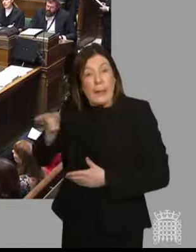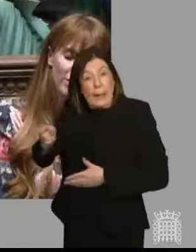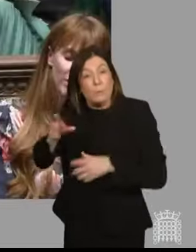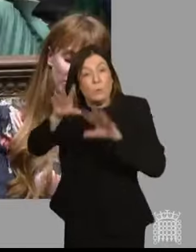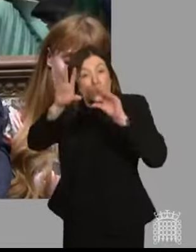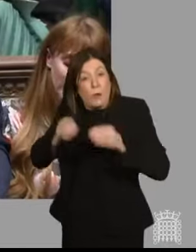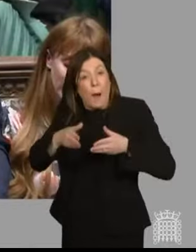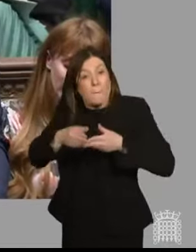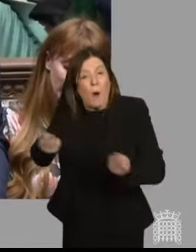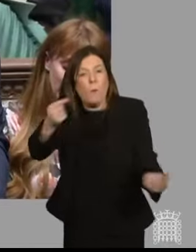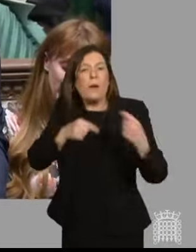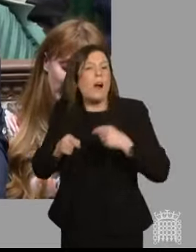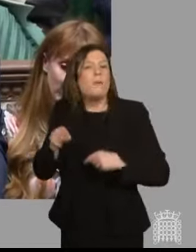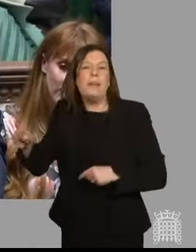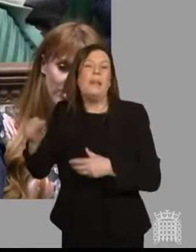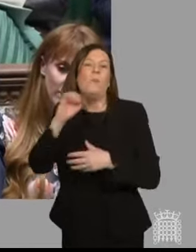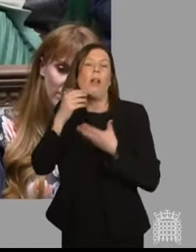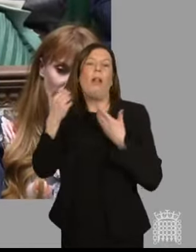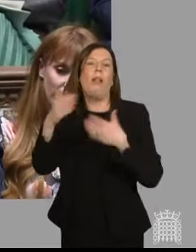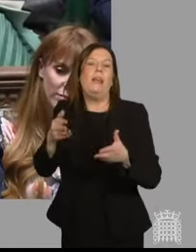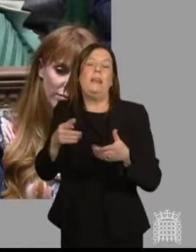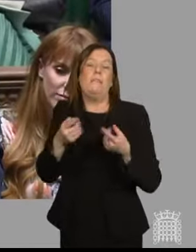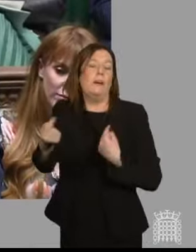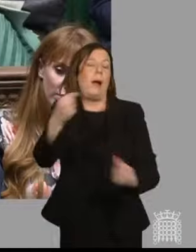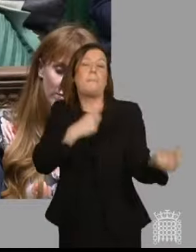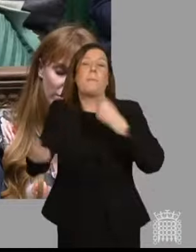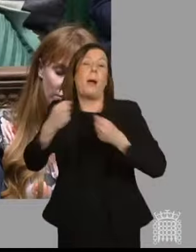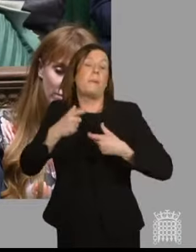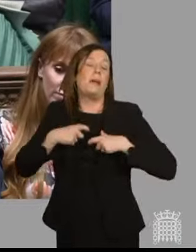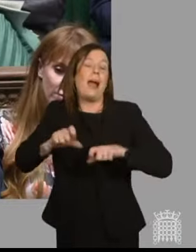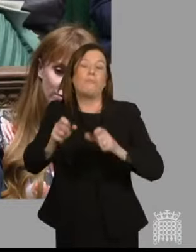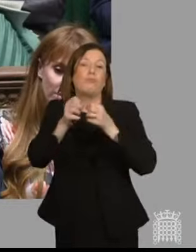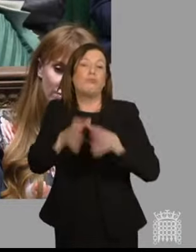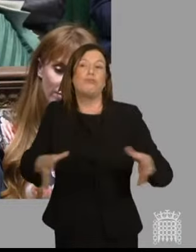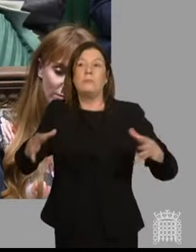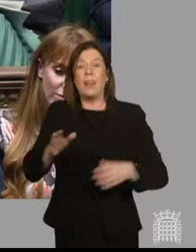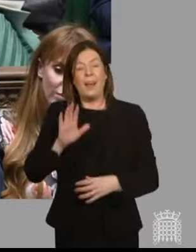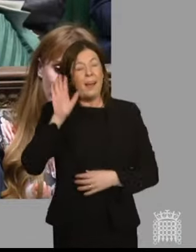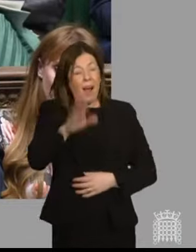I think we should smash the gangs. And I spent 5 years